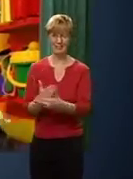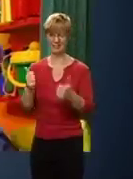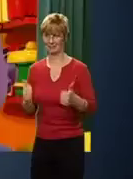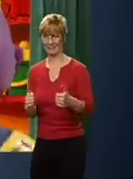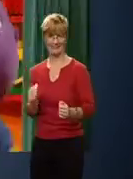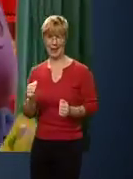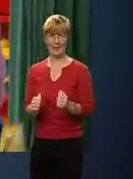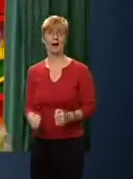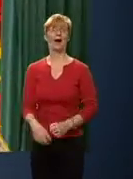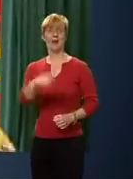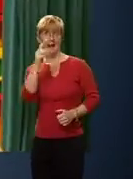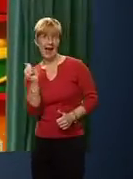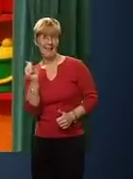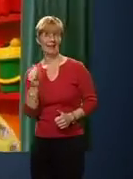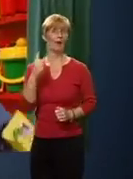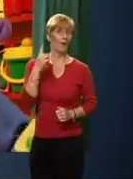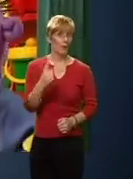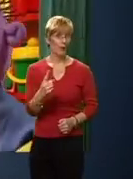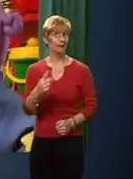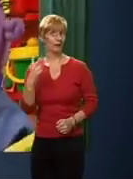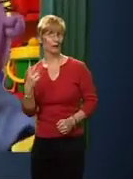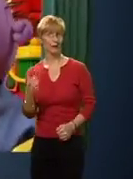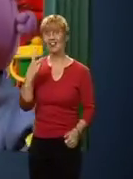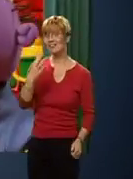with us. Hey!